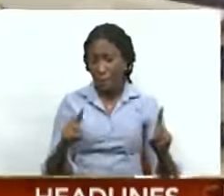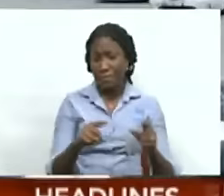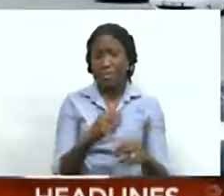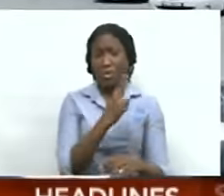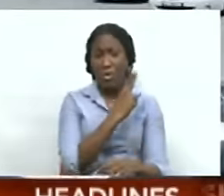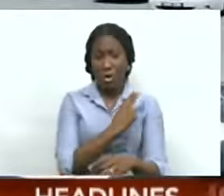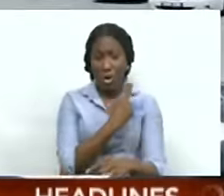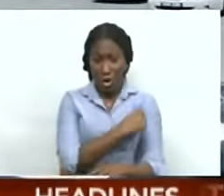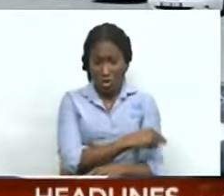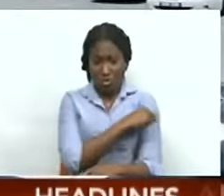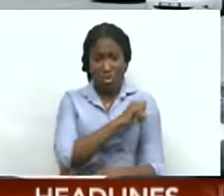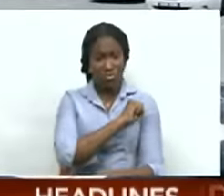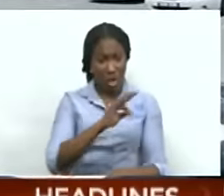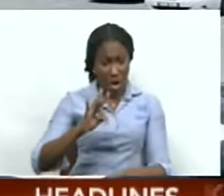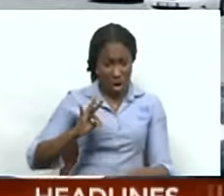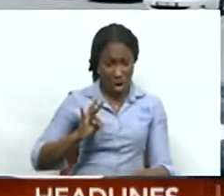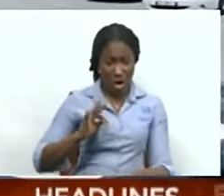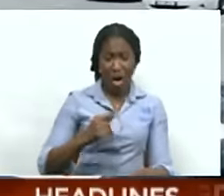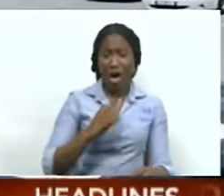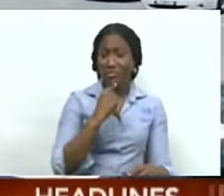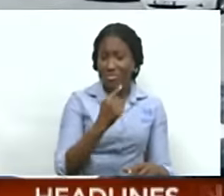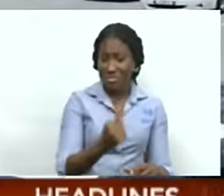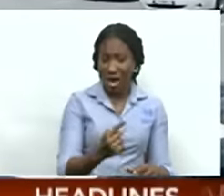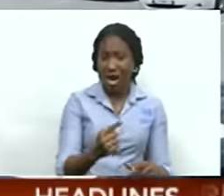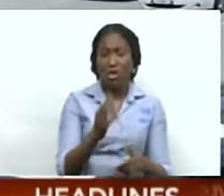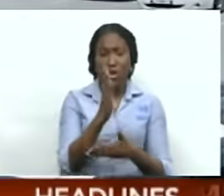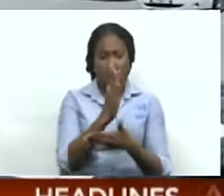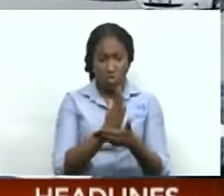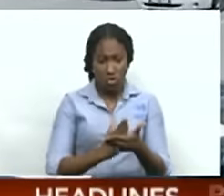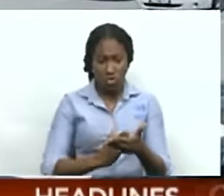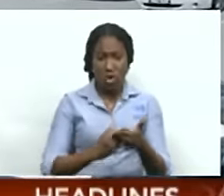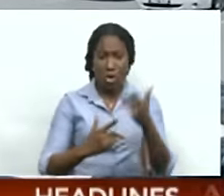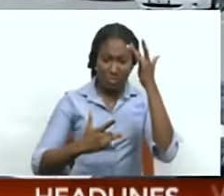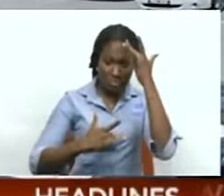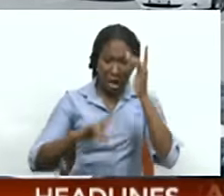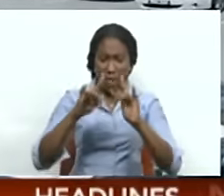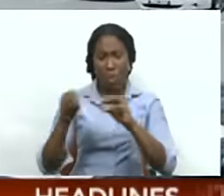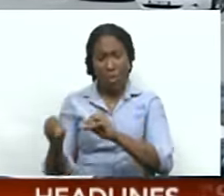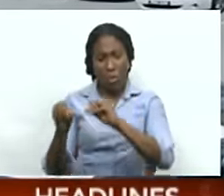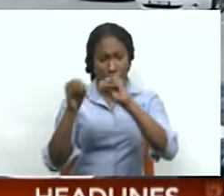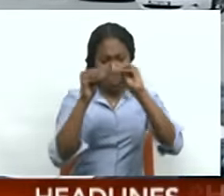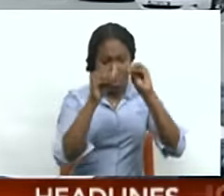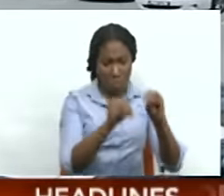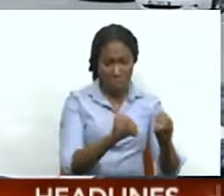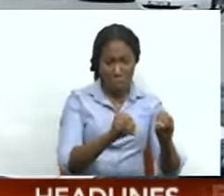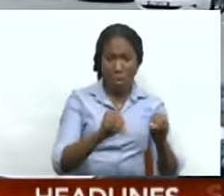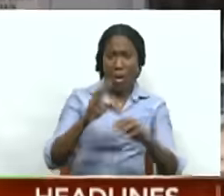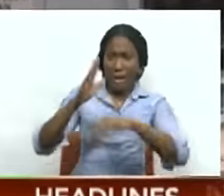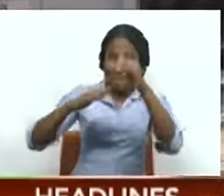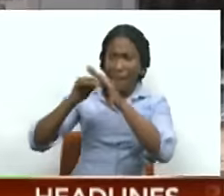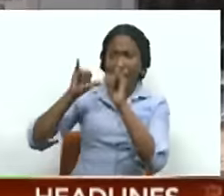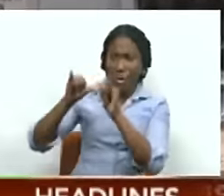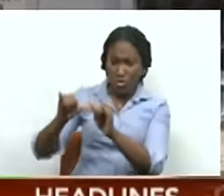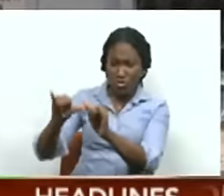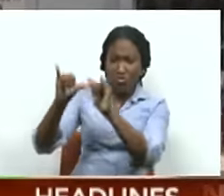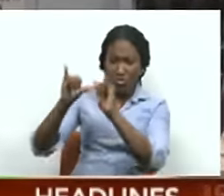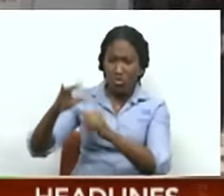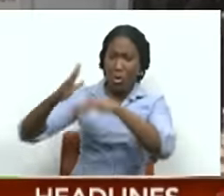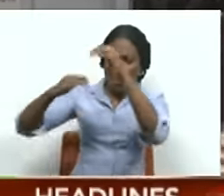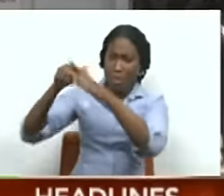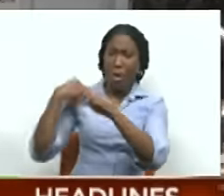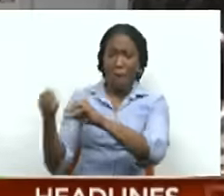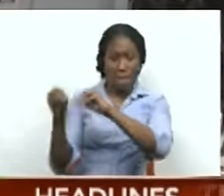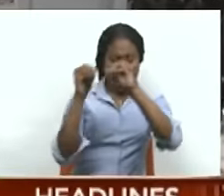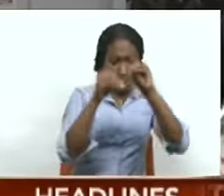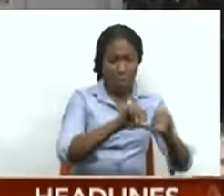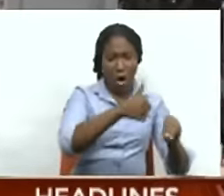directly affected have been shifted and adequate safety measures have been implemented. Stewart, however, tells CNC3 News that the association